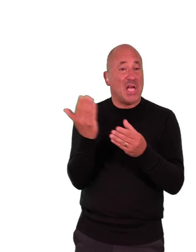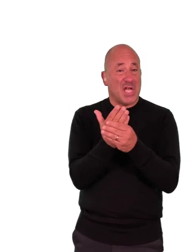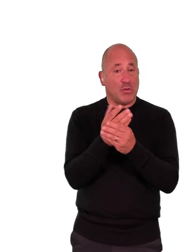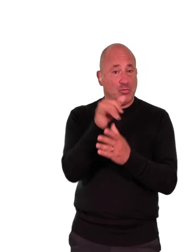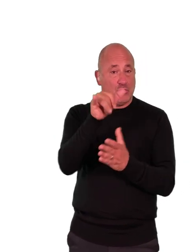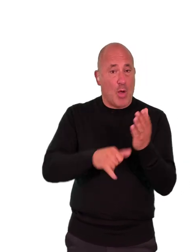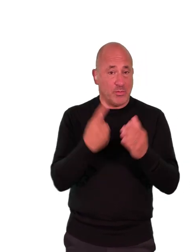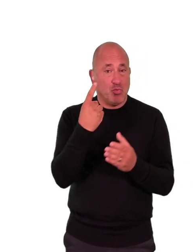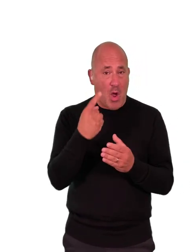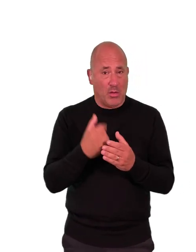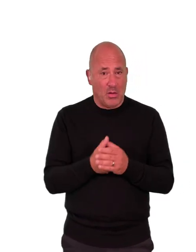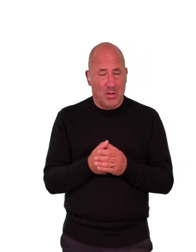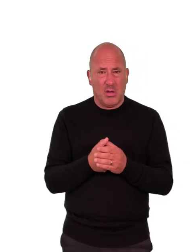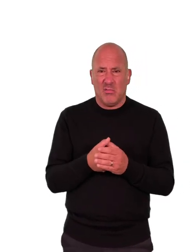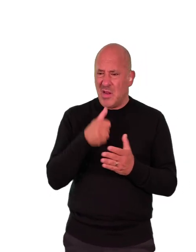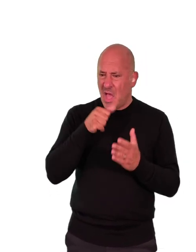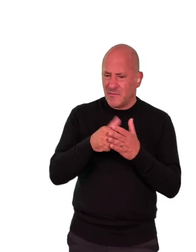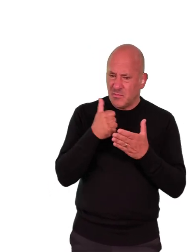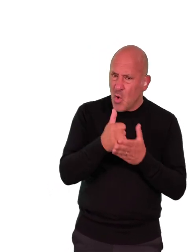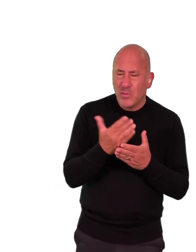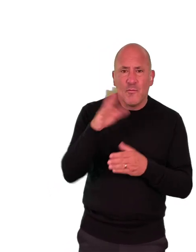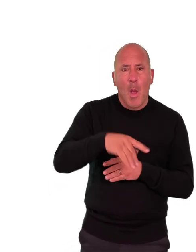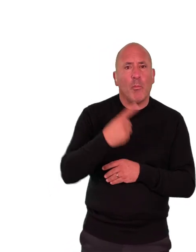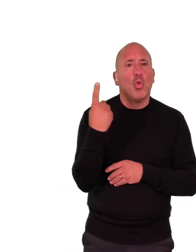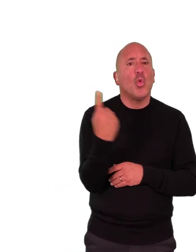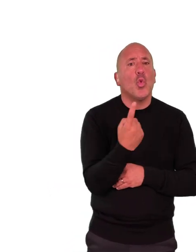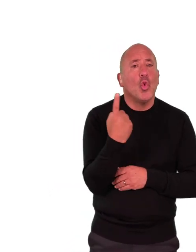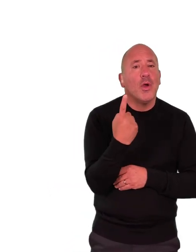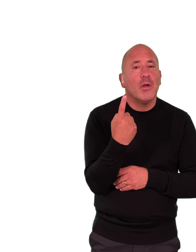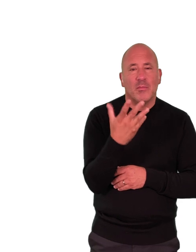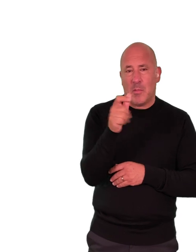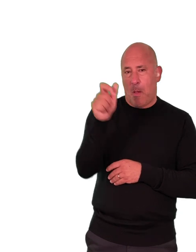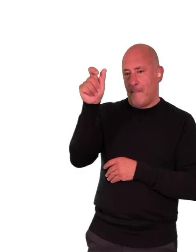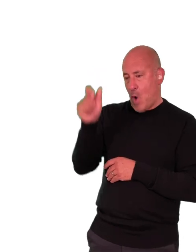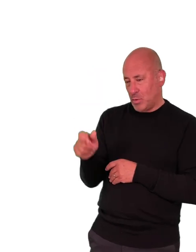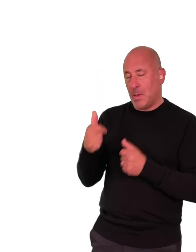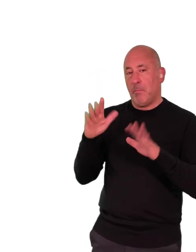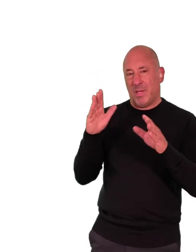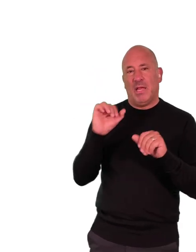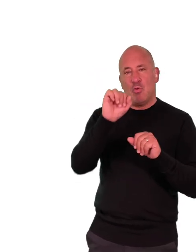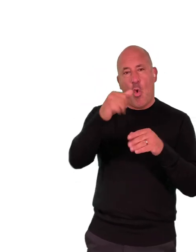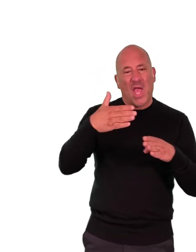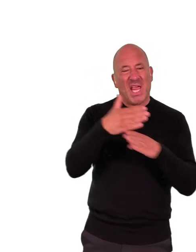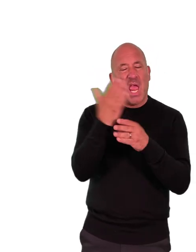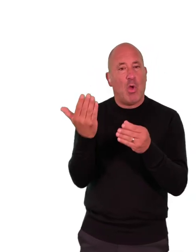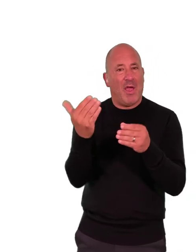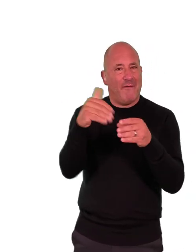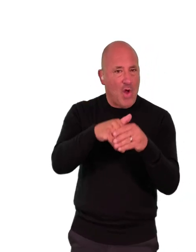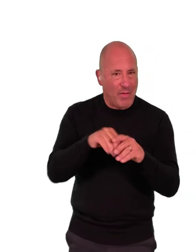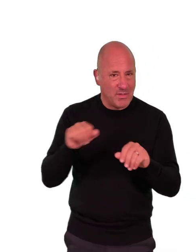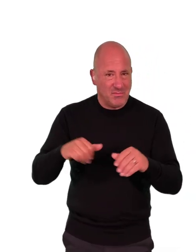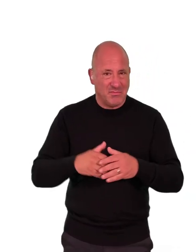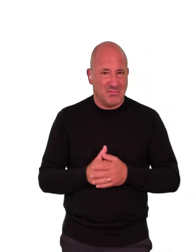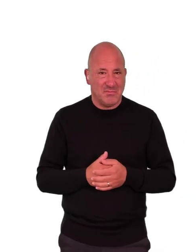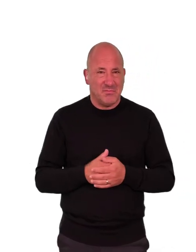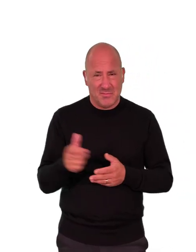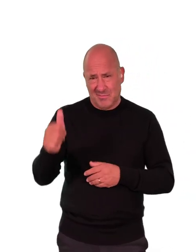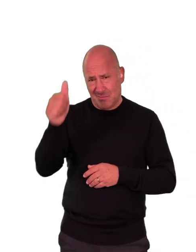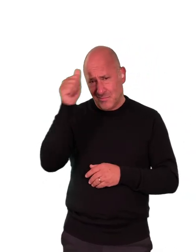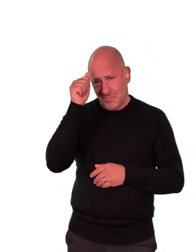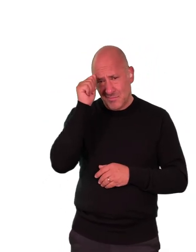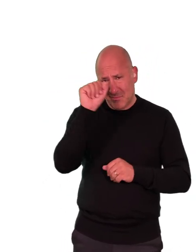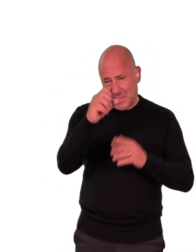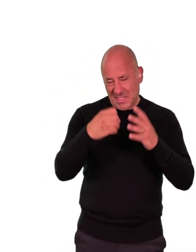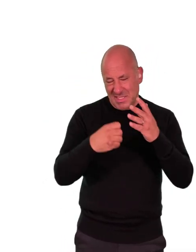Remember, there is more detail in our guidance about the size of attachments we can accept. If your document or web page requires a password, provide this somewhere